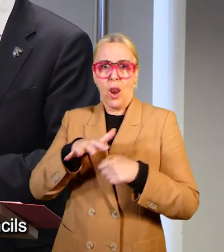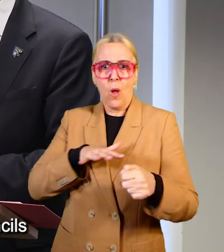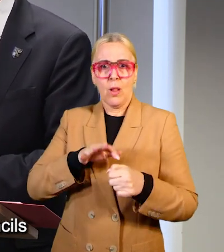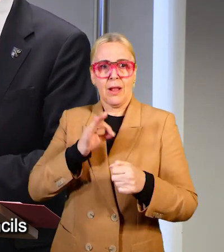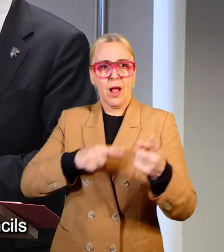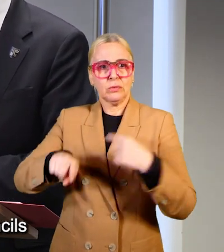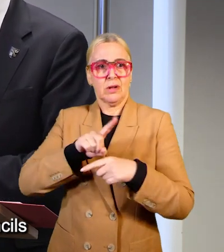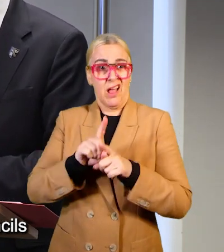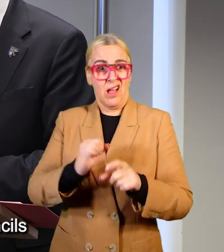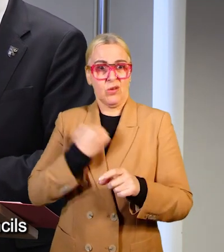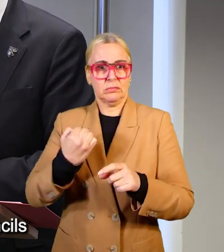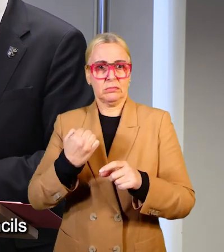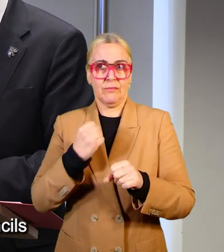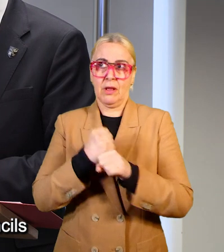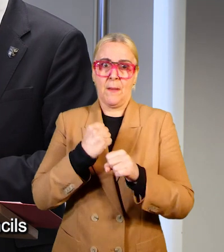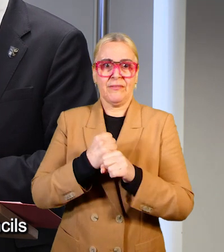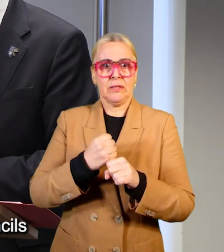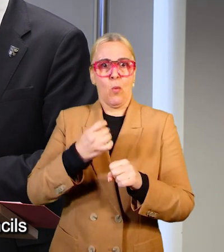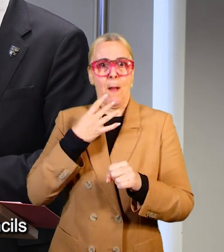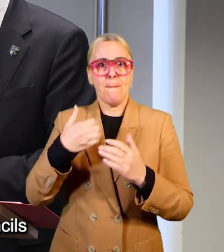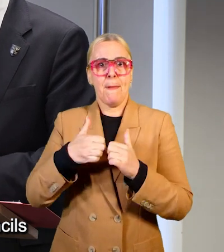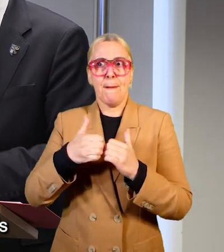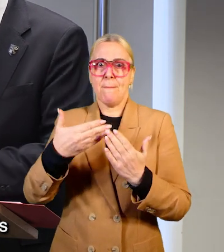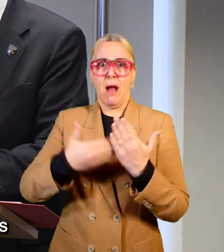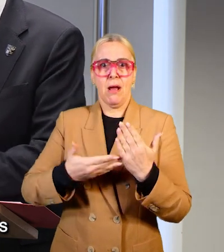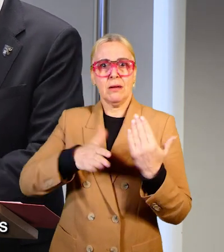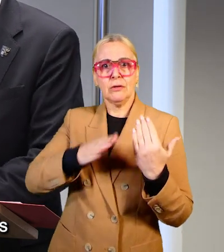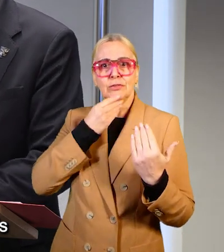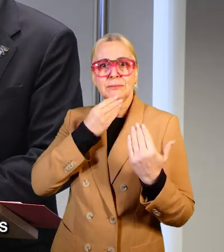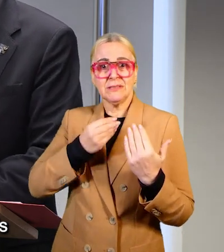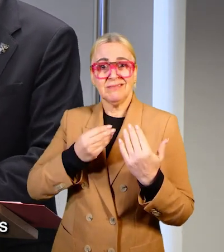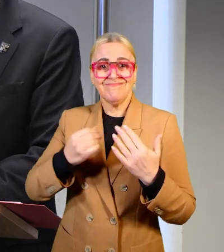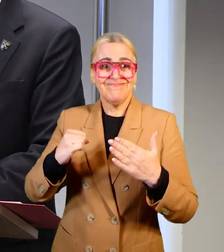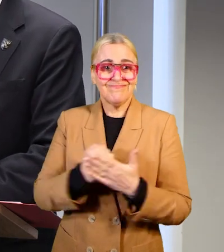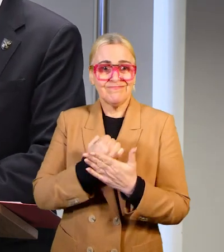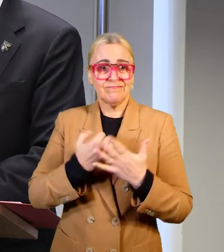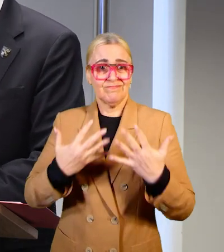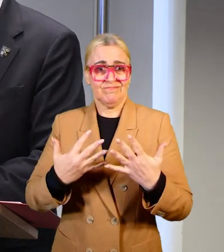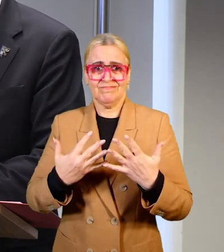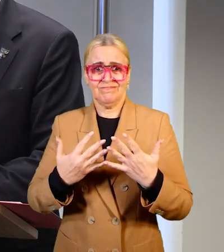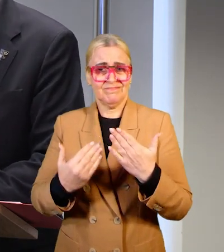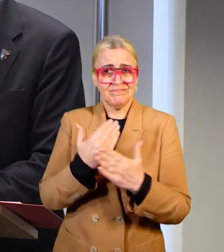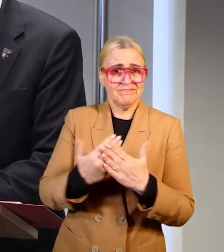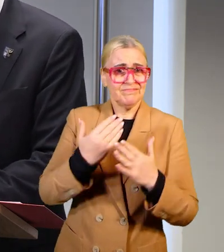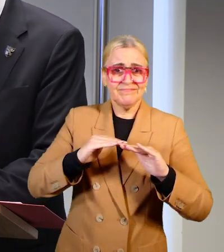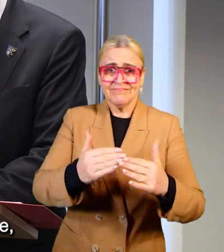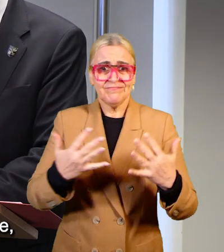reorganisation and devolution that hangs over local councils like ours following the government's white paper before